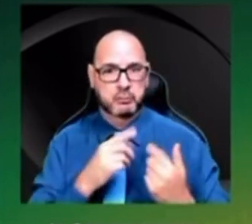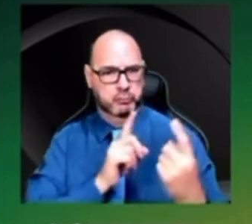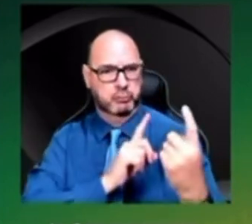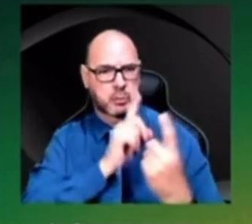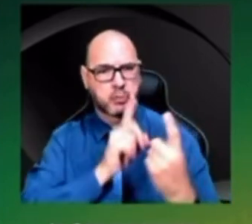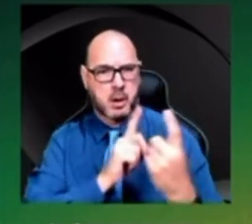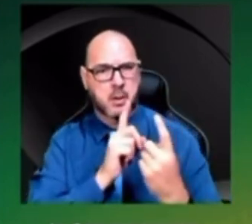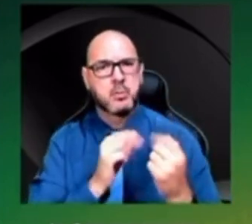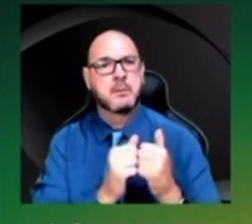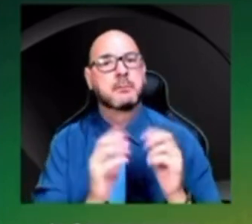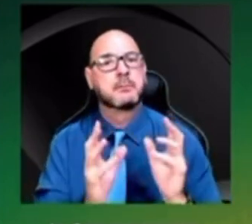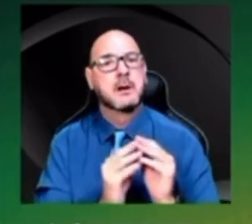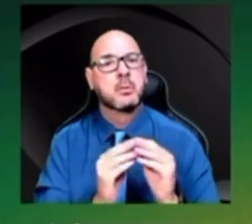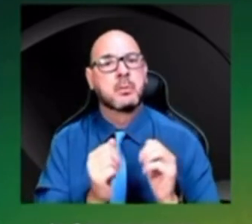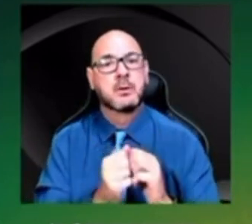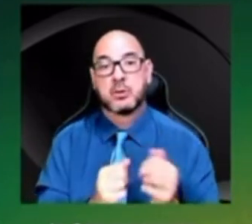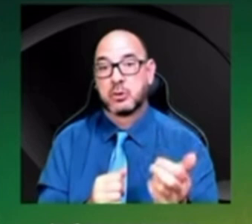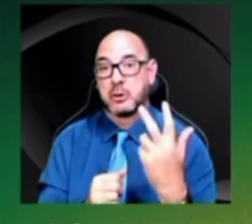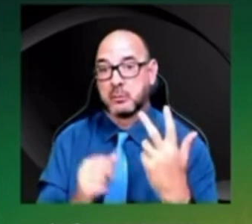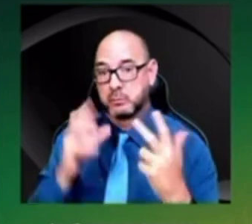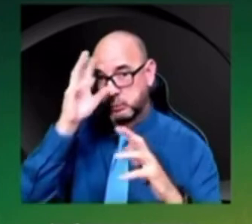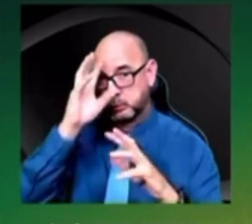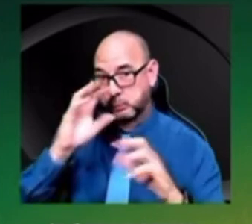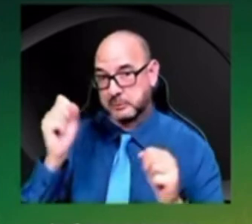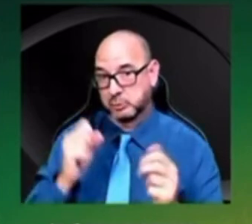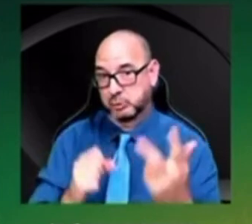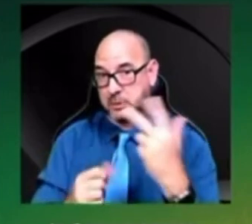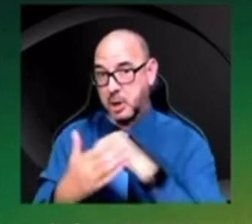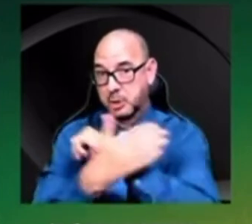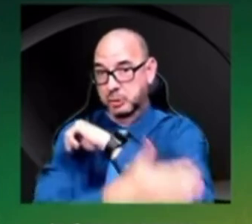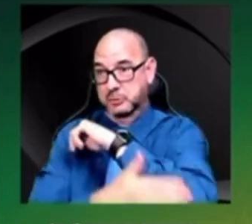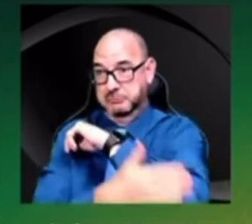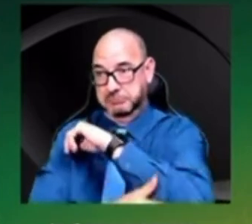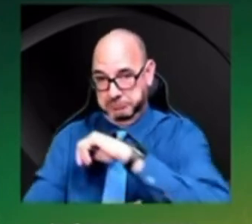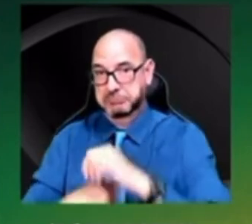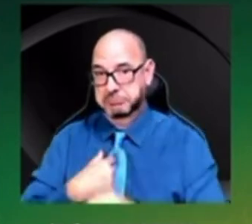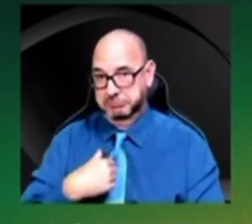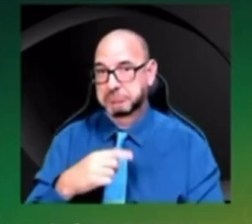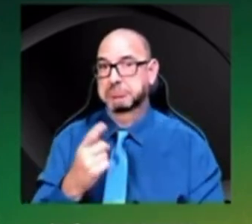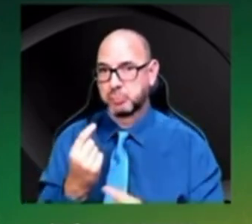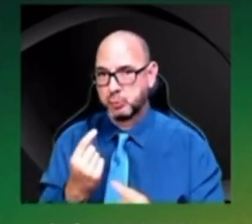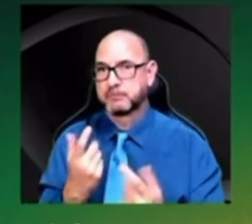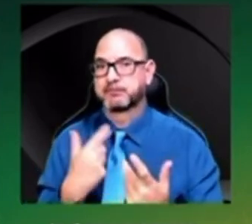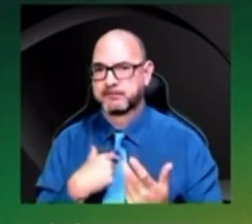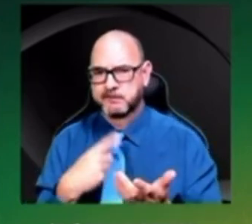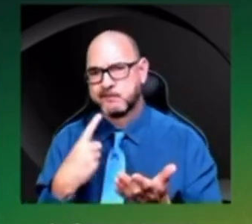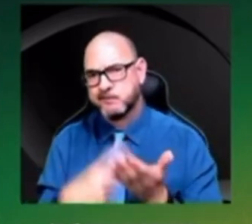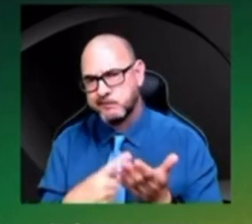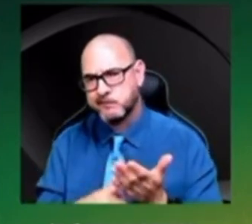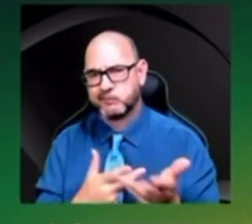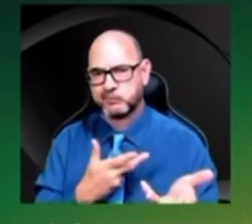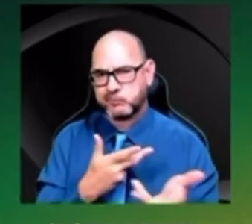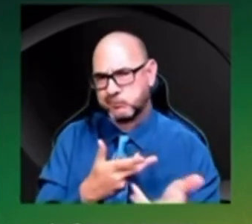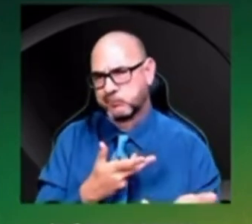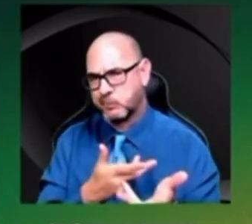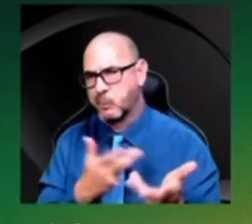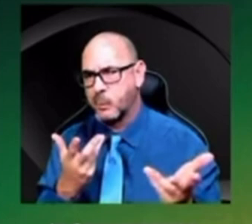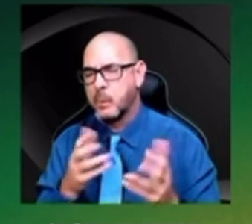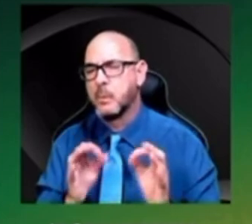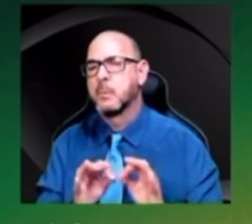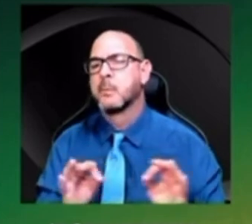of the three countries. And among the topics that I raised and we discussed is the importance of good governance and democracy.